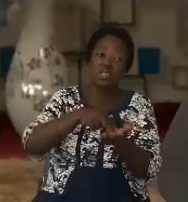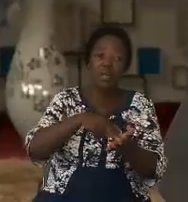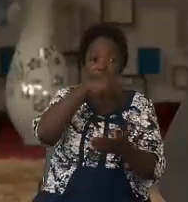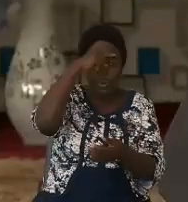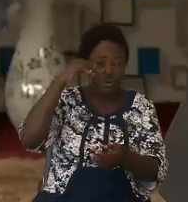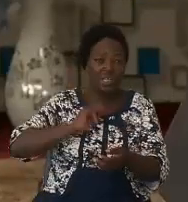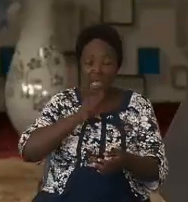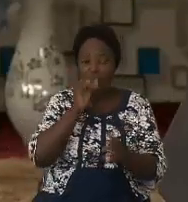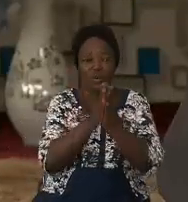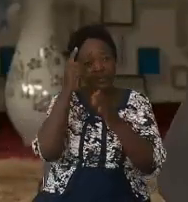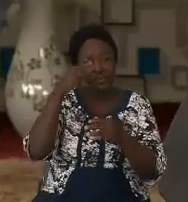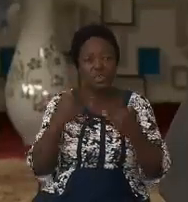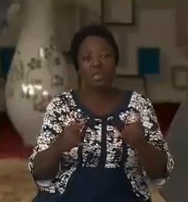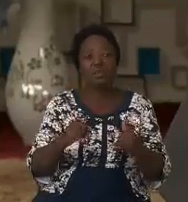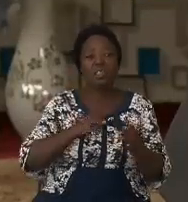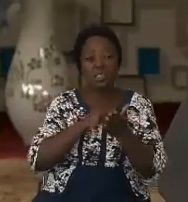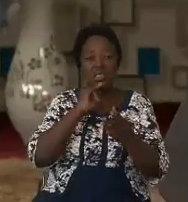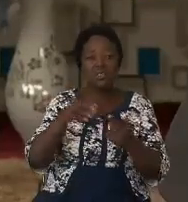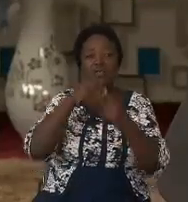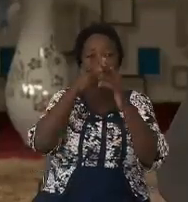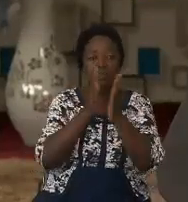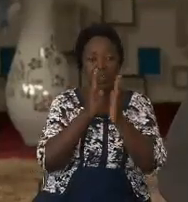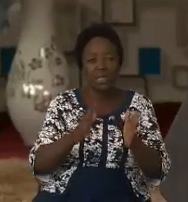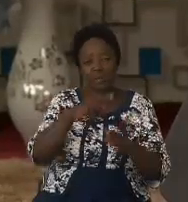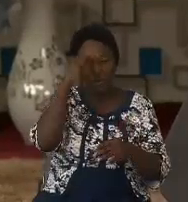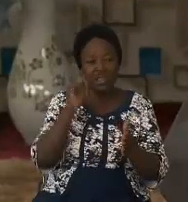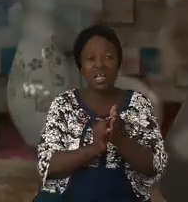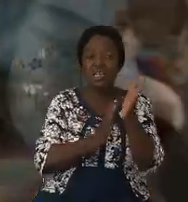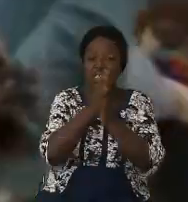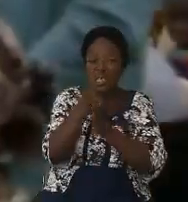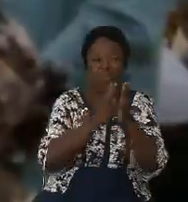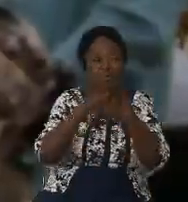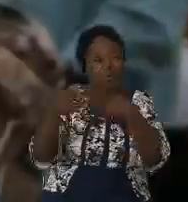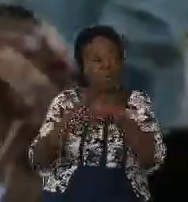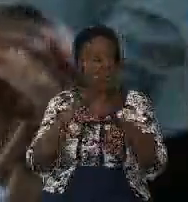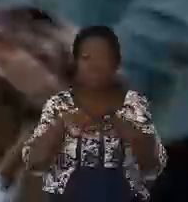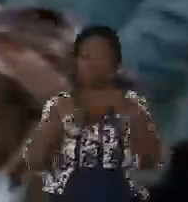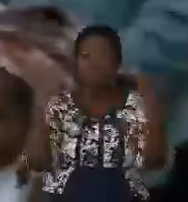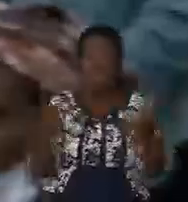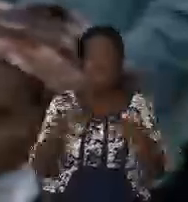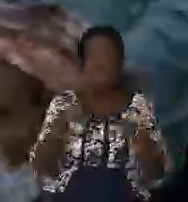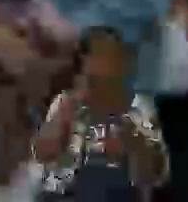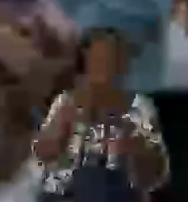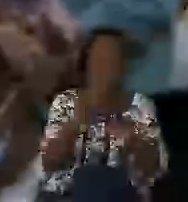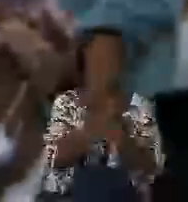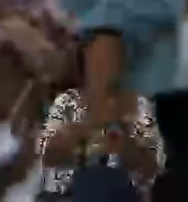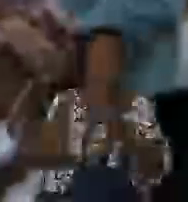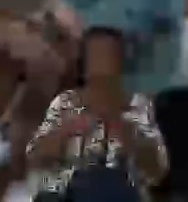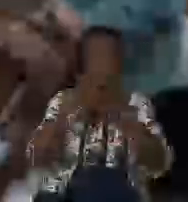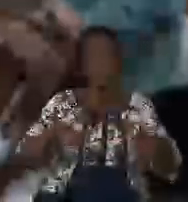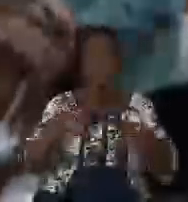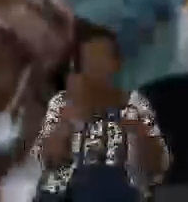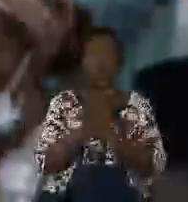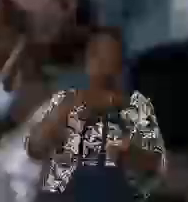praying for you now. It's a special prayer. That propensity to go back into evil is going to be taken away from your